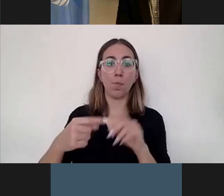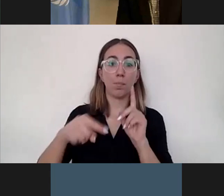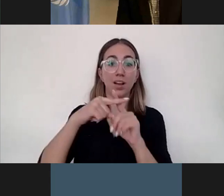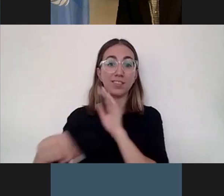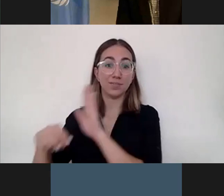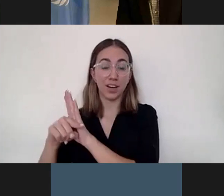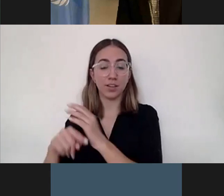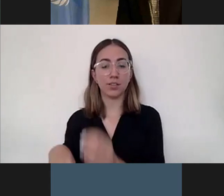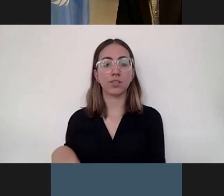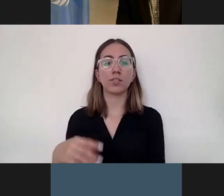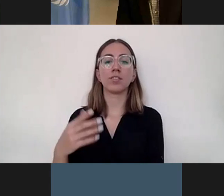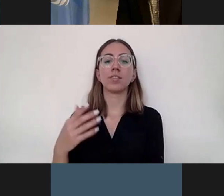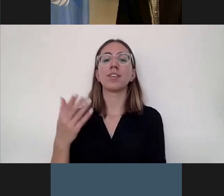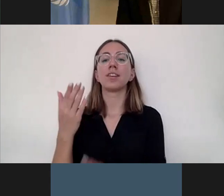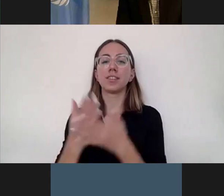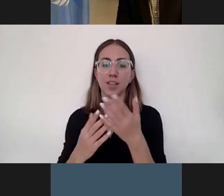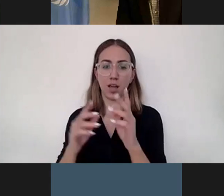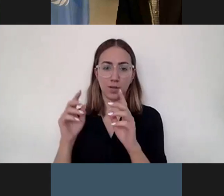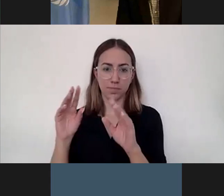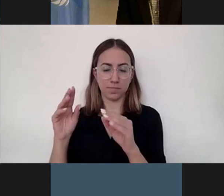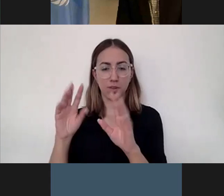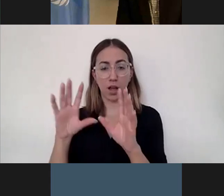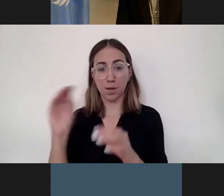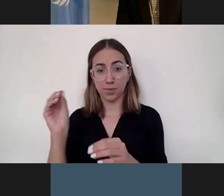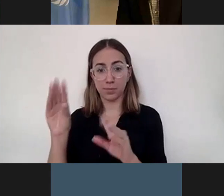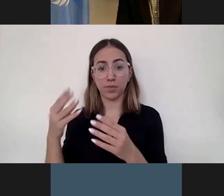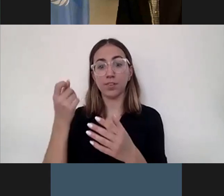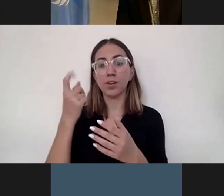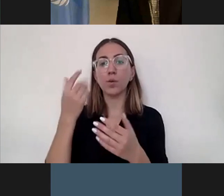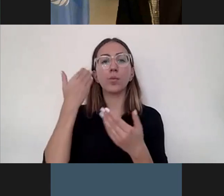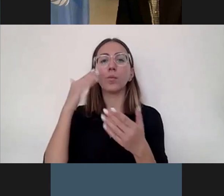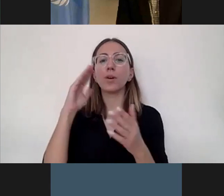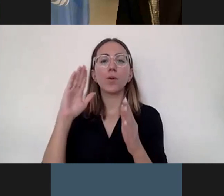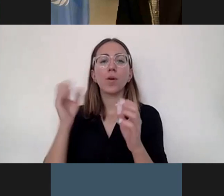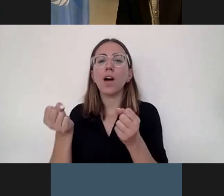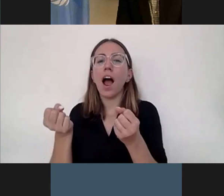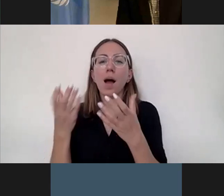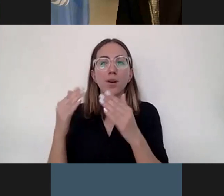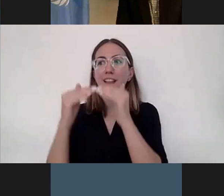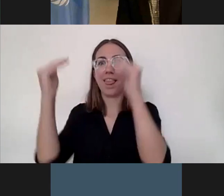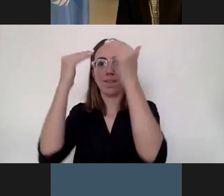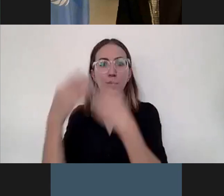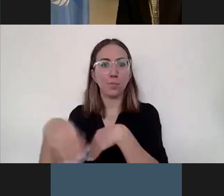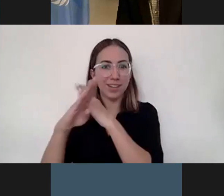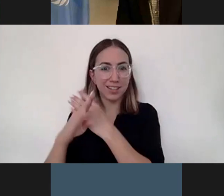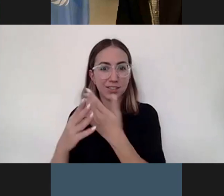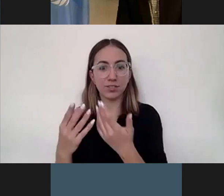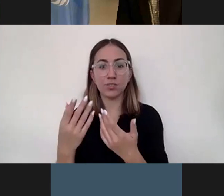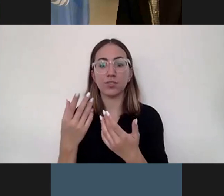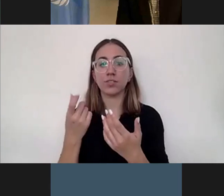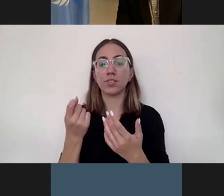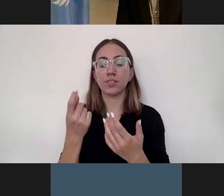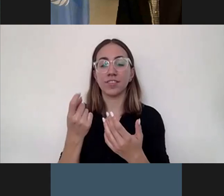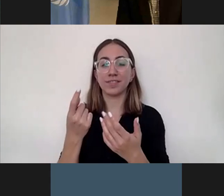starting to give us antibody titers. The problem is we don't know what the right level of protection is for a person. So I tell somebody, okay, these are your titers. It was 1 to